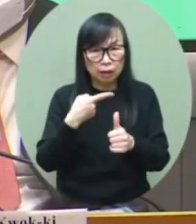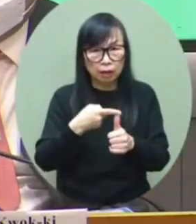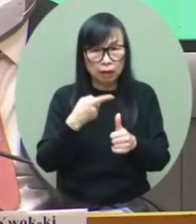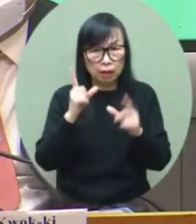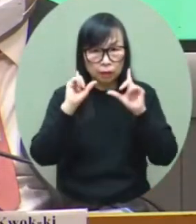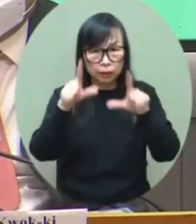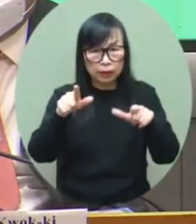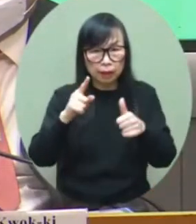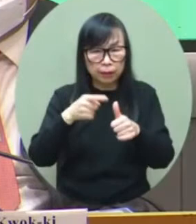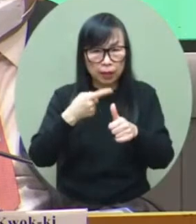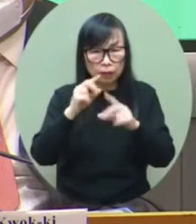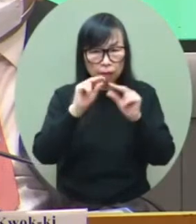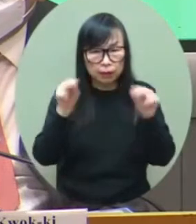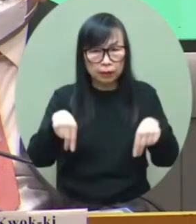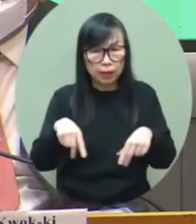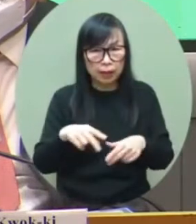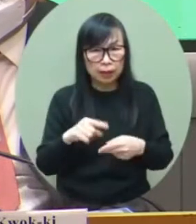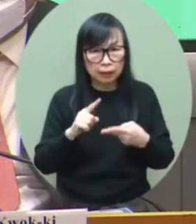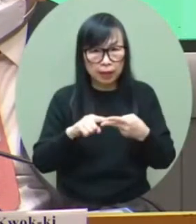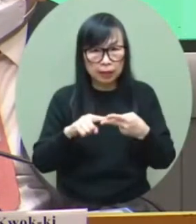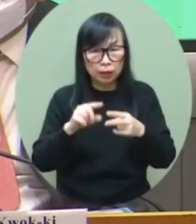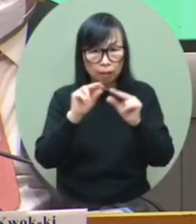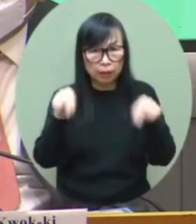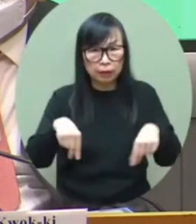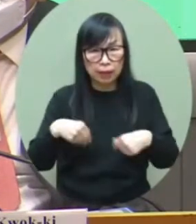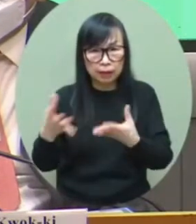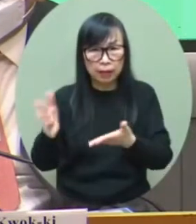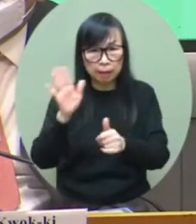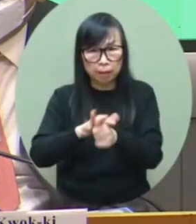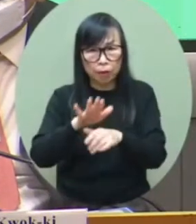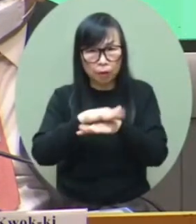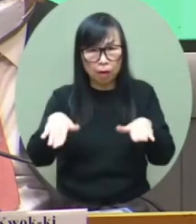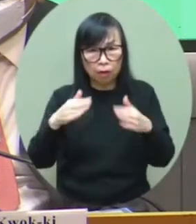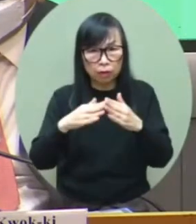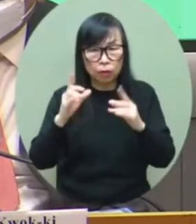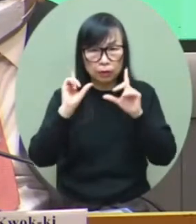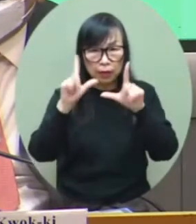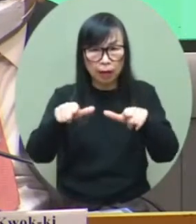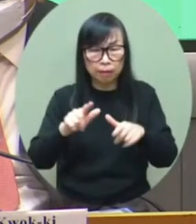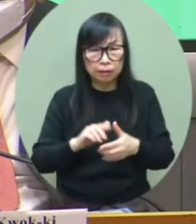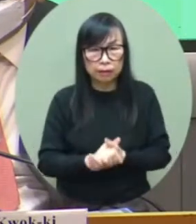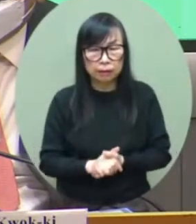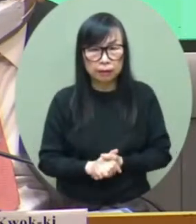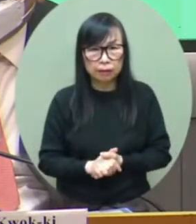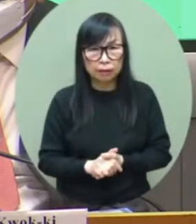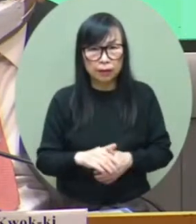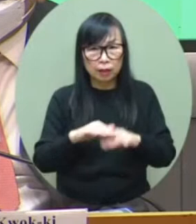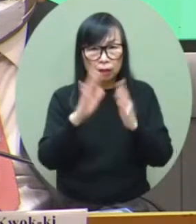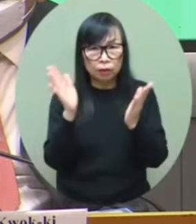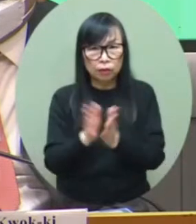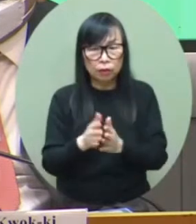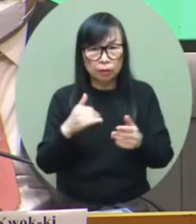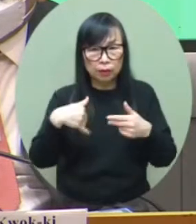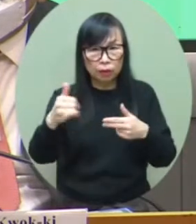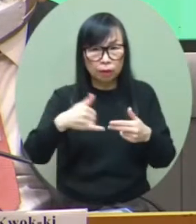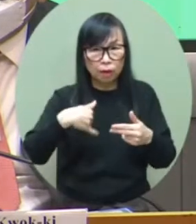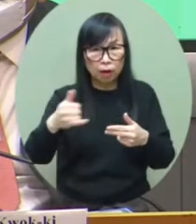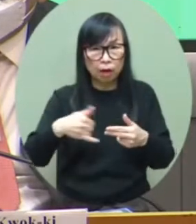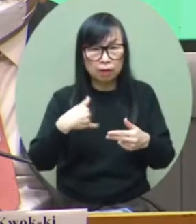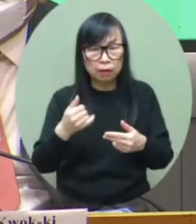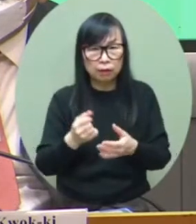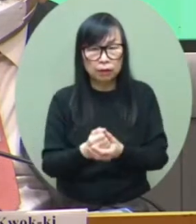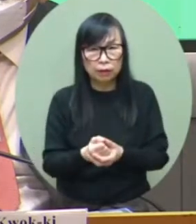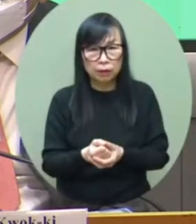I will take your second question first. And for your first question, I would invite the Secretary for Security to answer it.